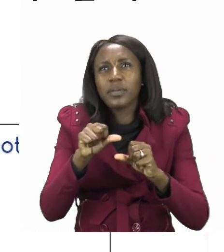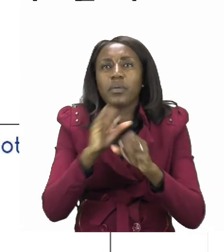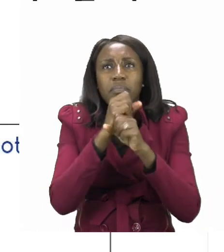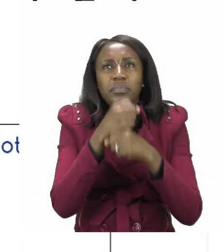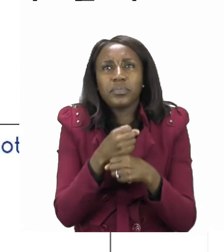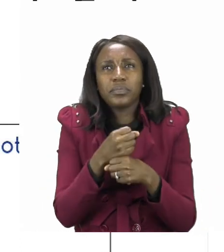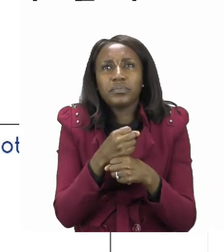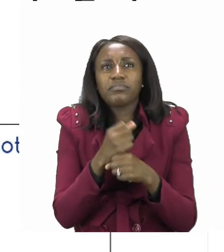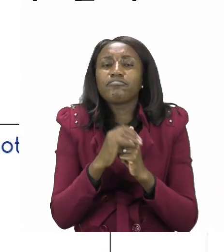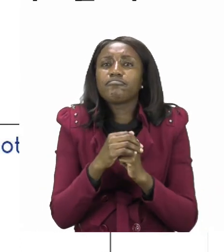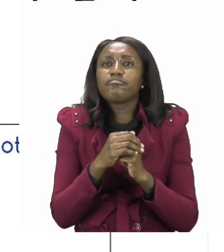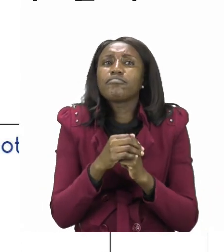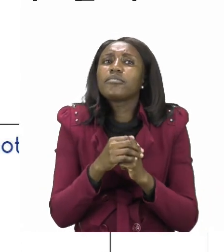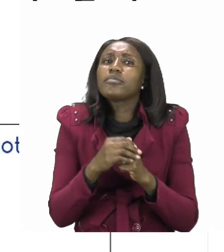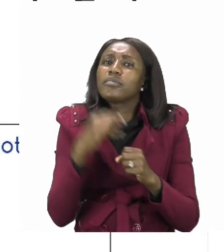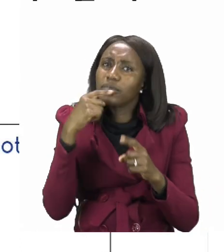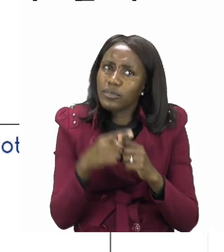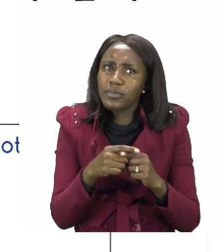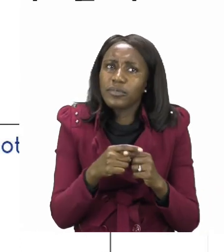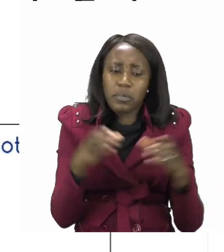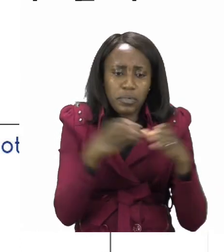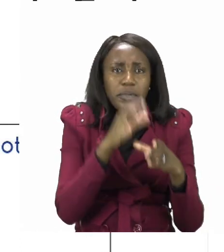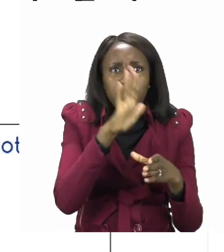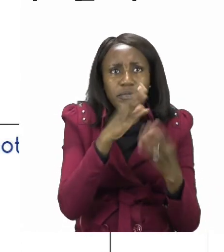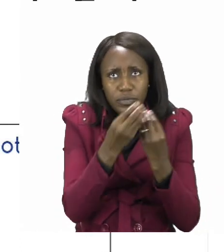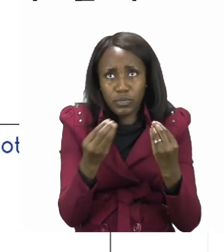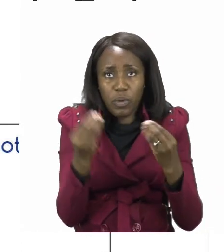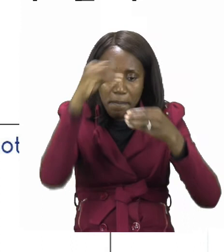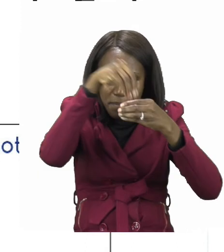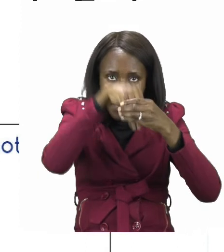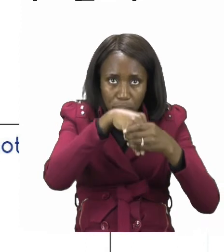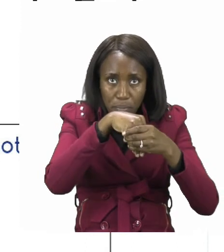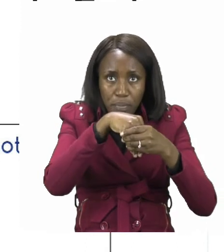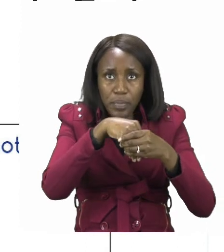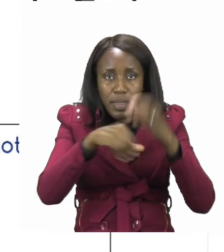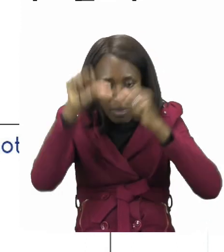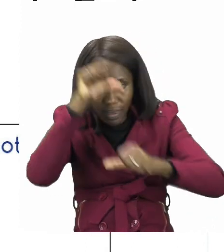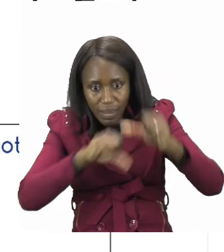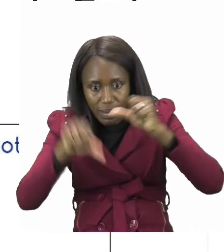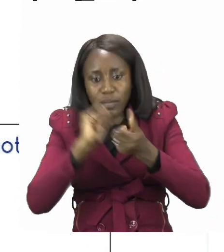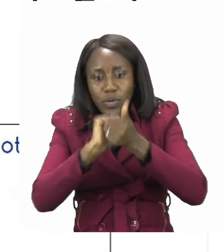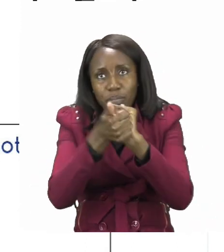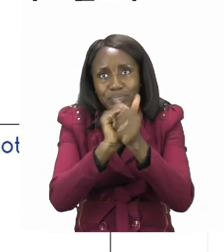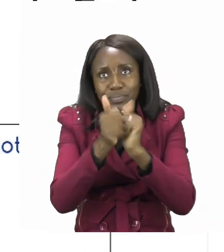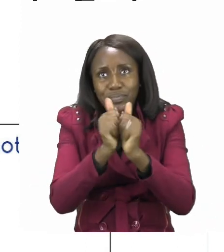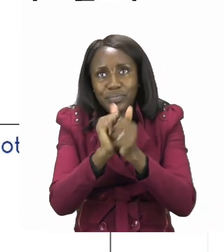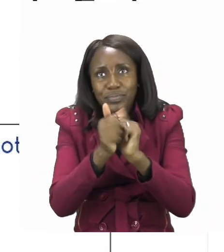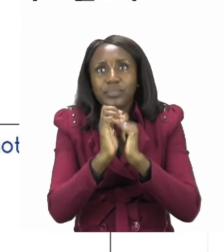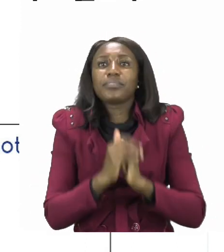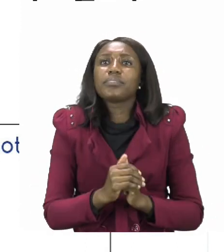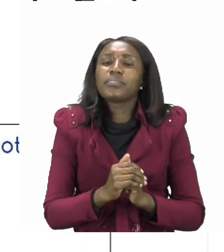5th grade learners dash in the science fair. The word we're going